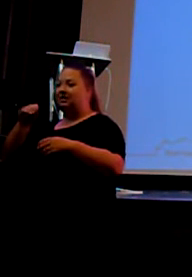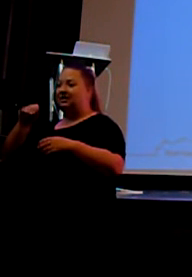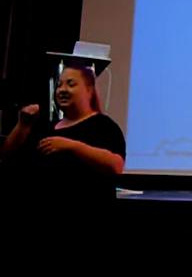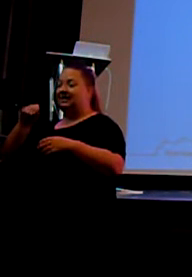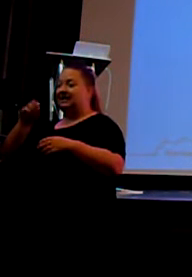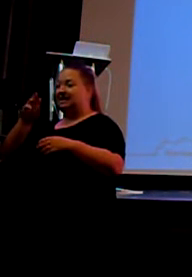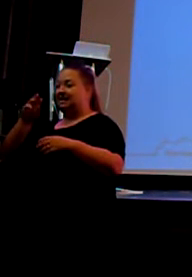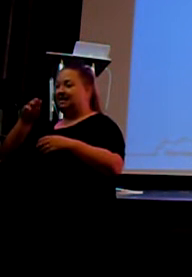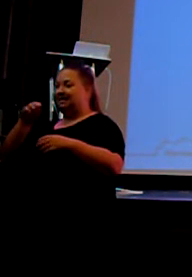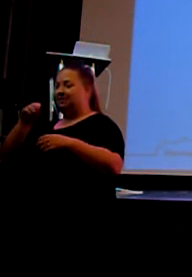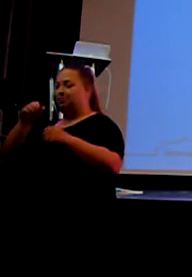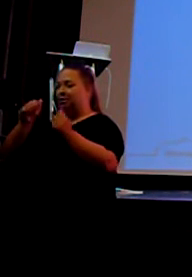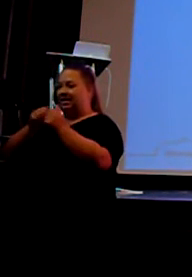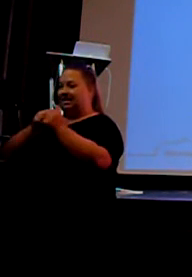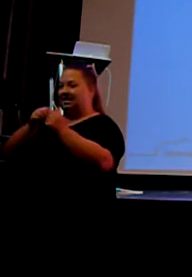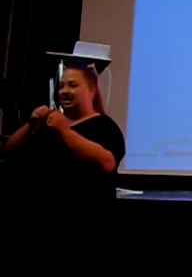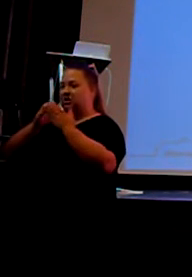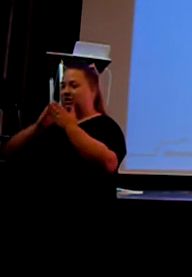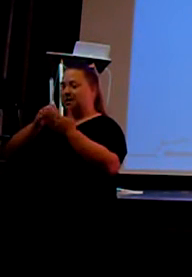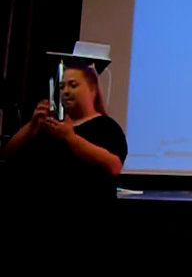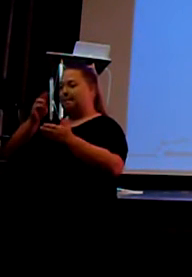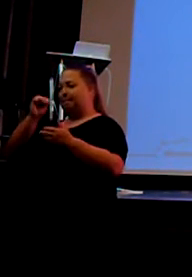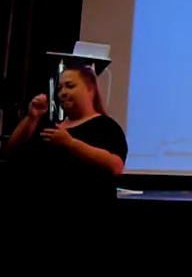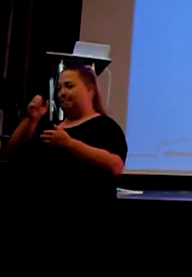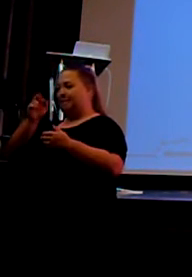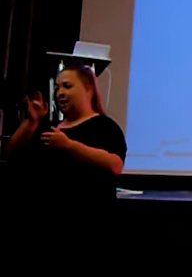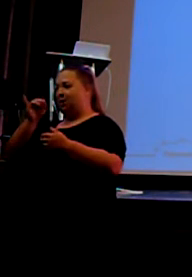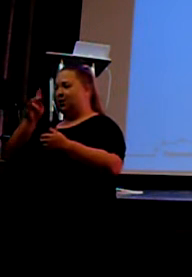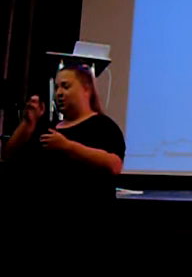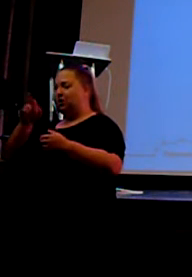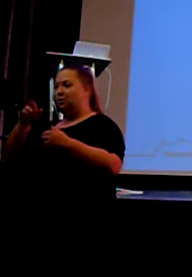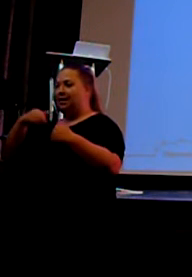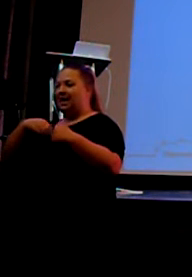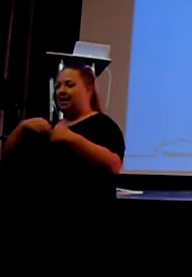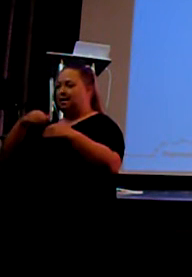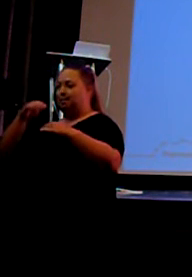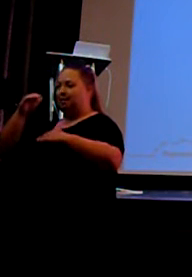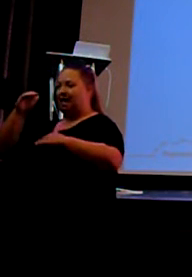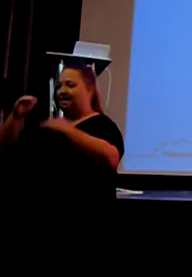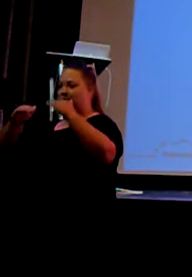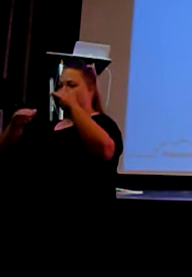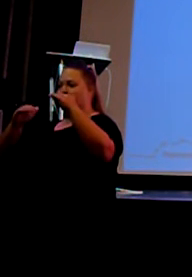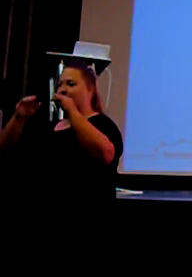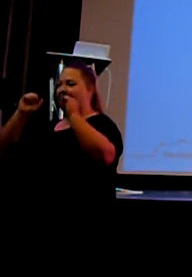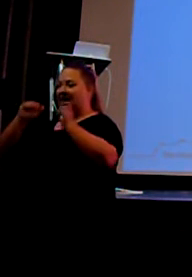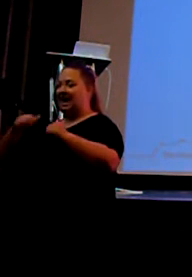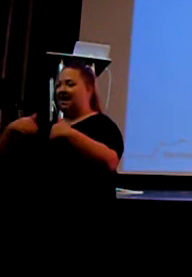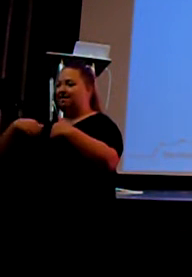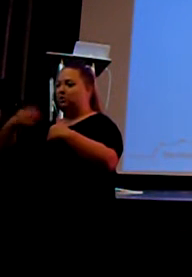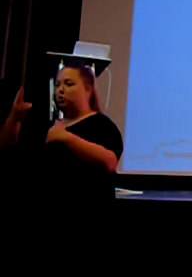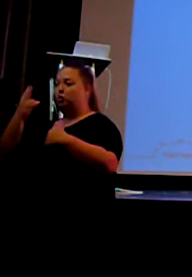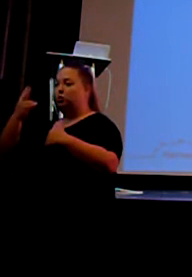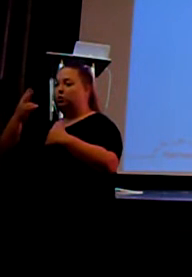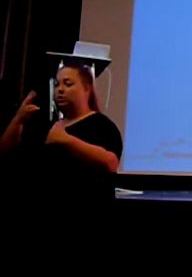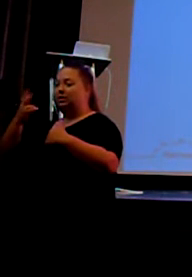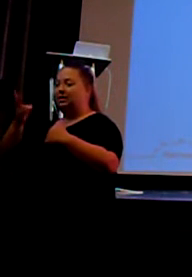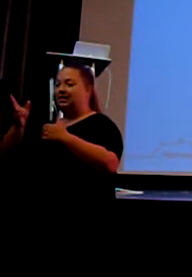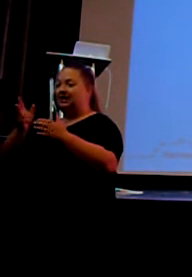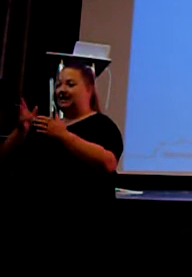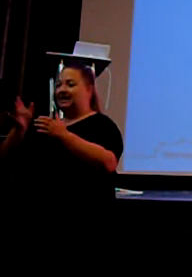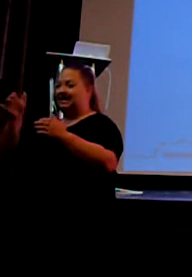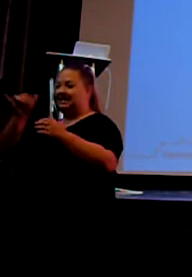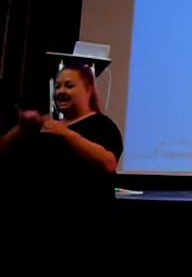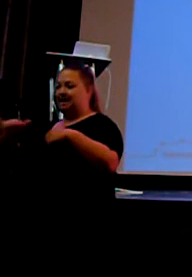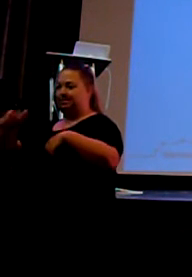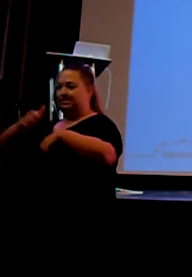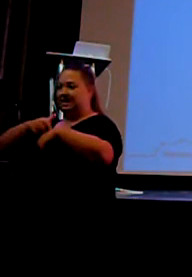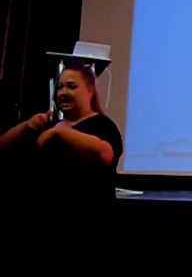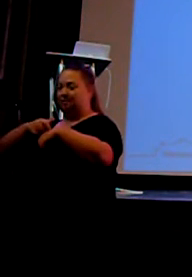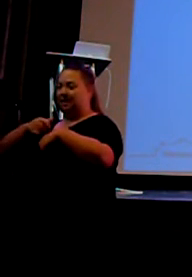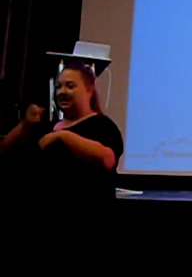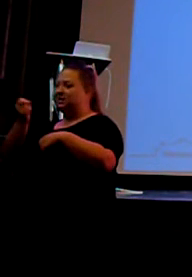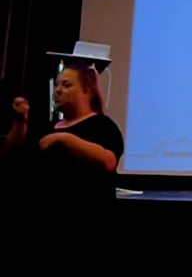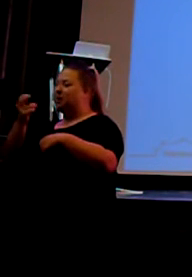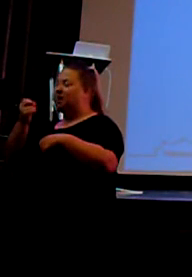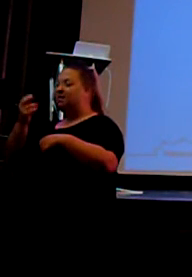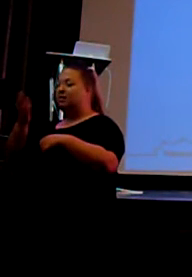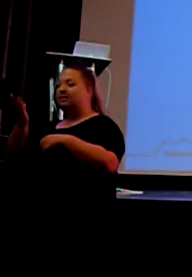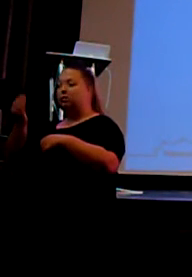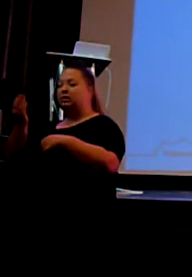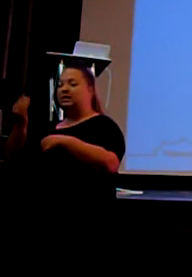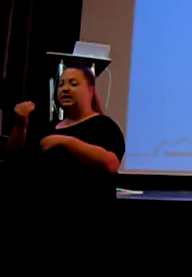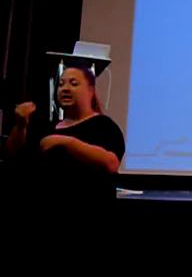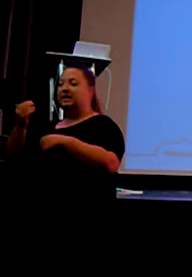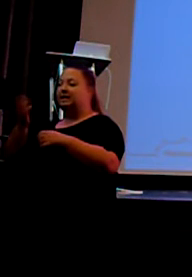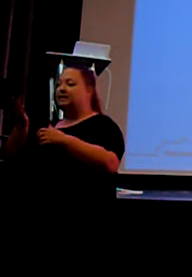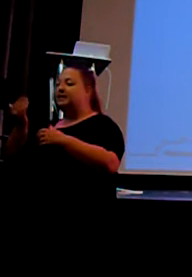platform and we could have two tender boats at the same time. And we had 12 or 14 tender boats. They took 50 people